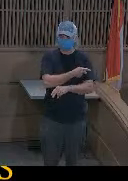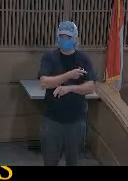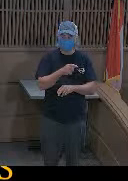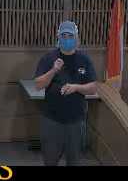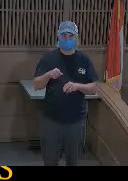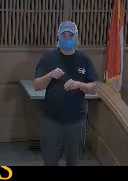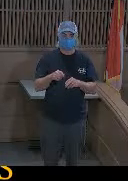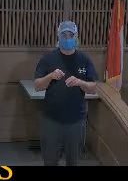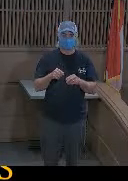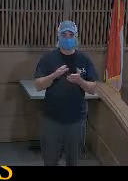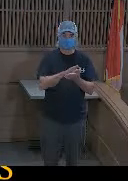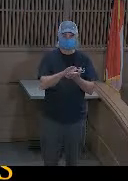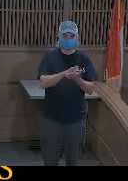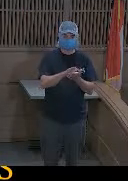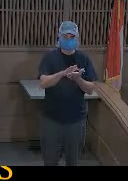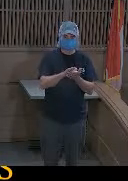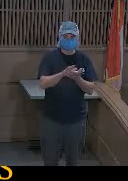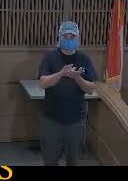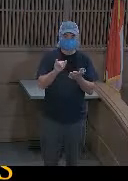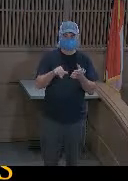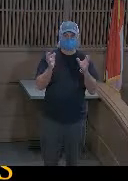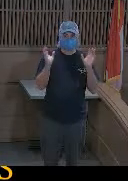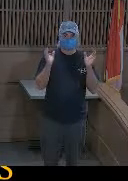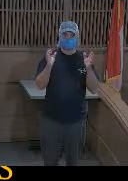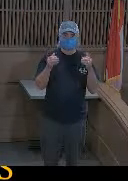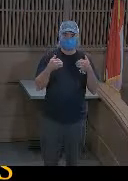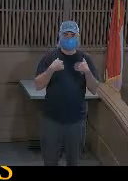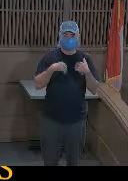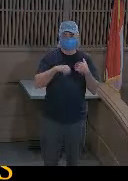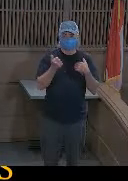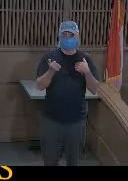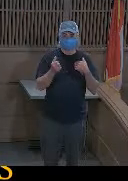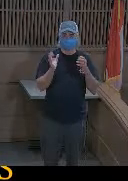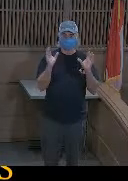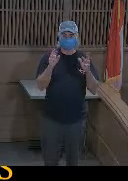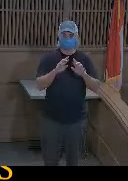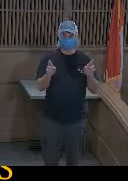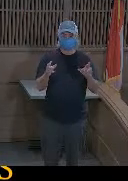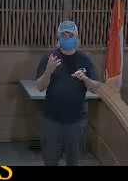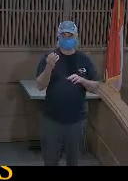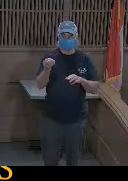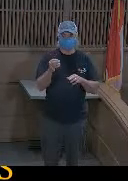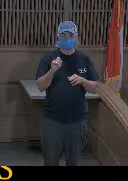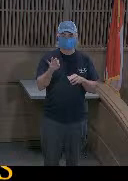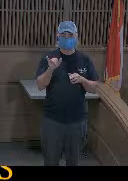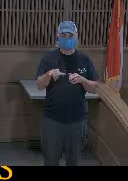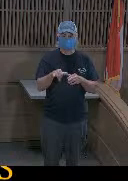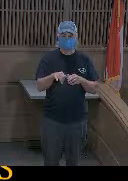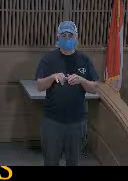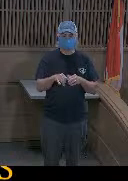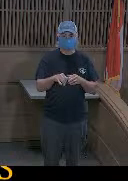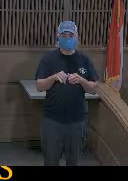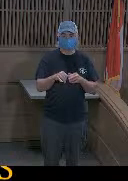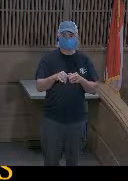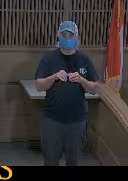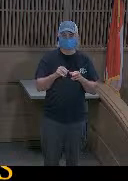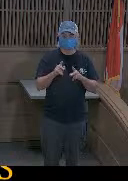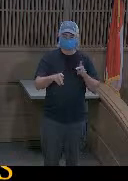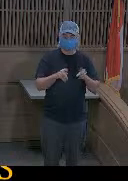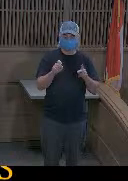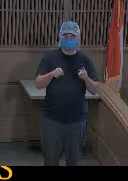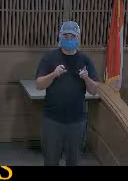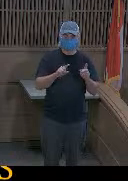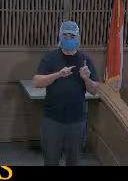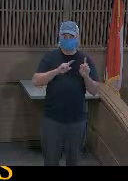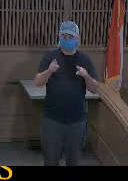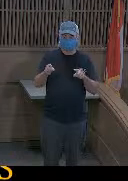the ambulance, takes about 12 minutes. We have a reserve ambulance ready to go in case that crew needs to respond on another call, and many times